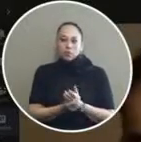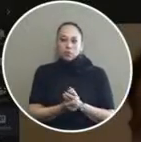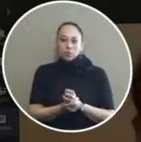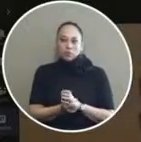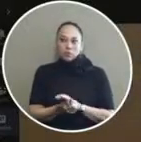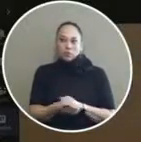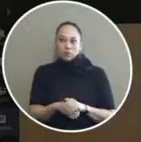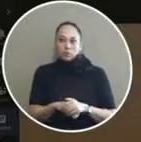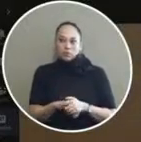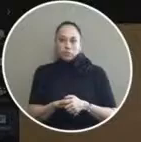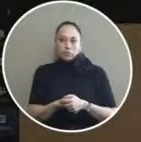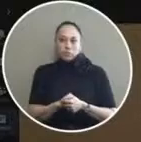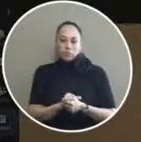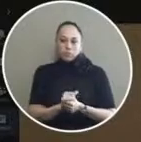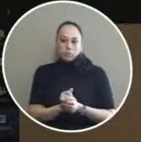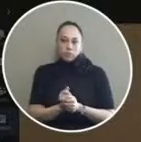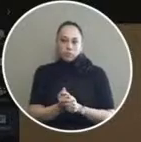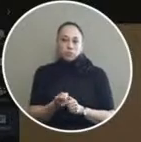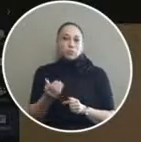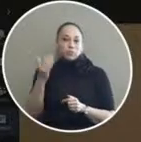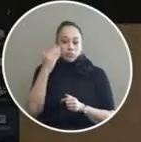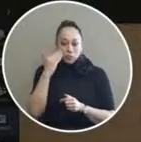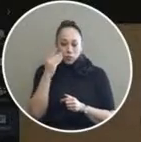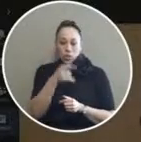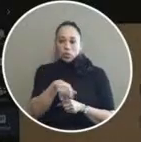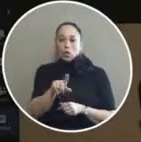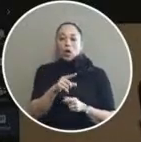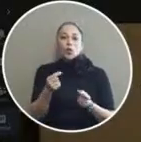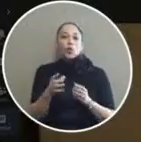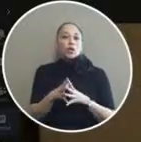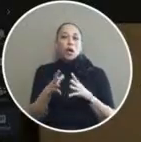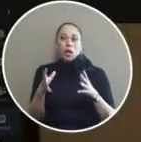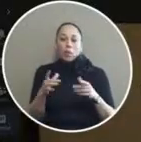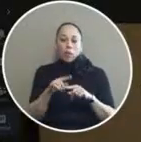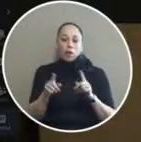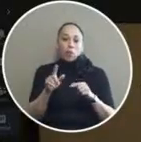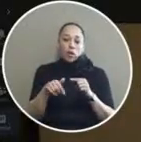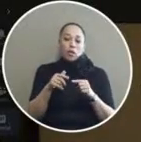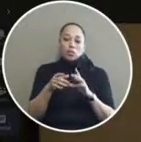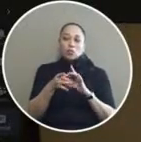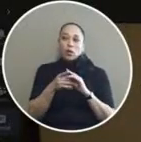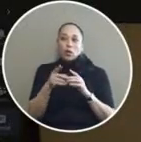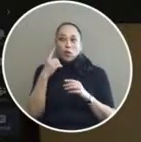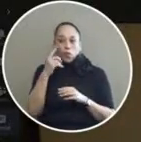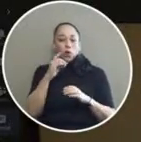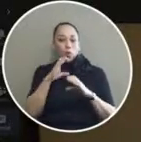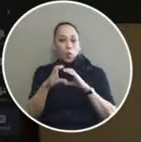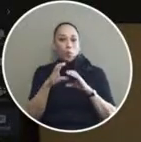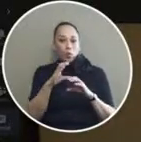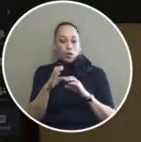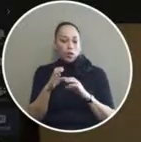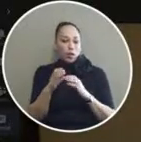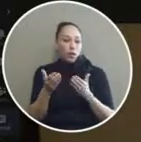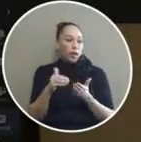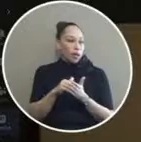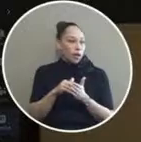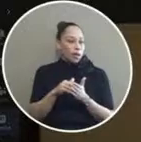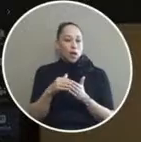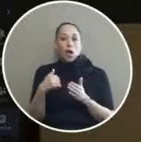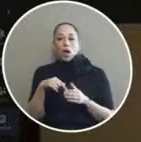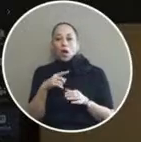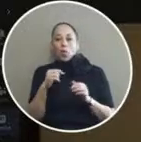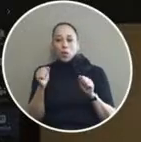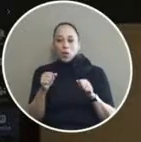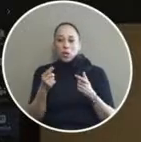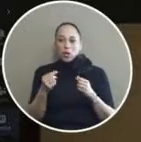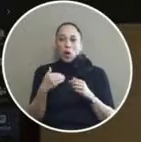know that we're doing a lot. I just, when it comes towards communicating it again, I hope that we can